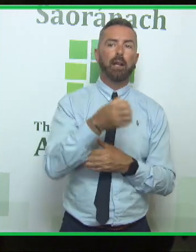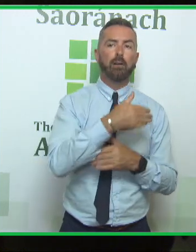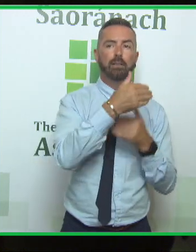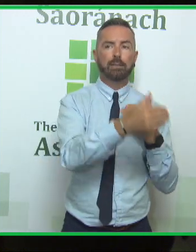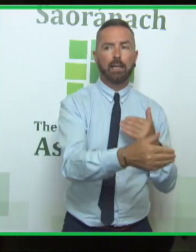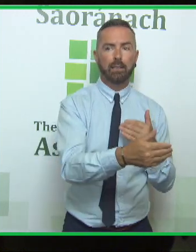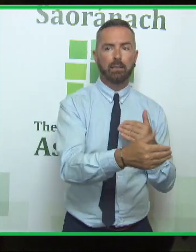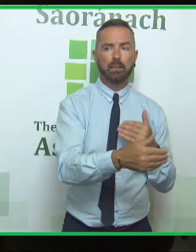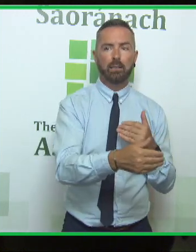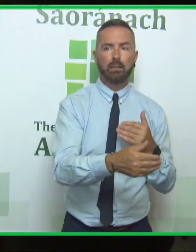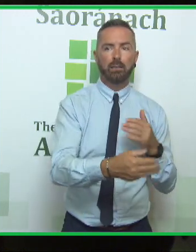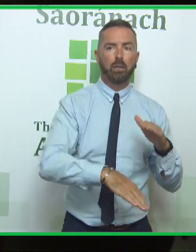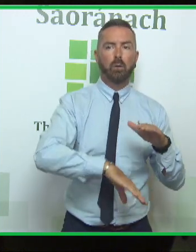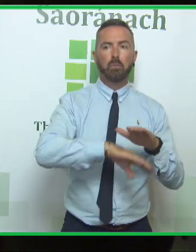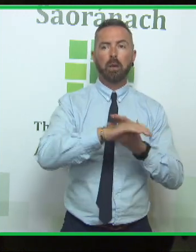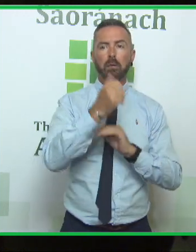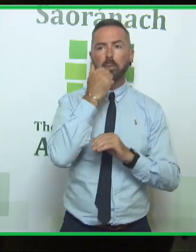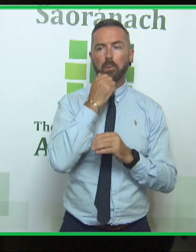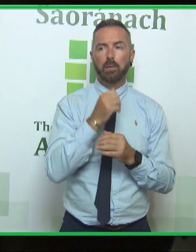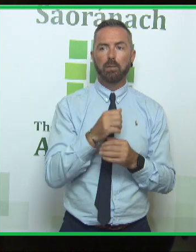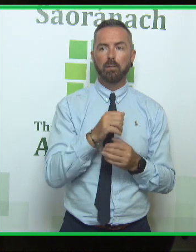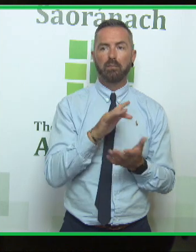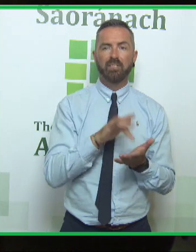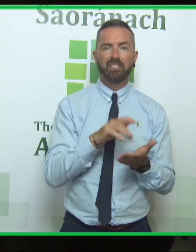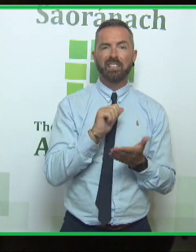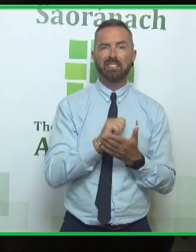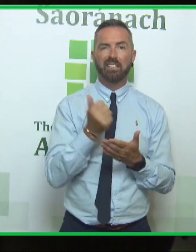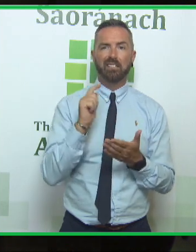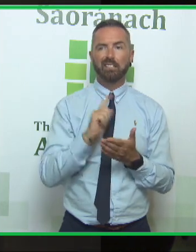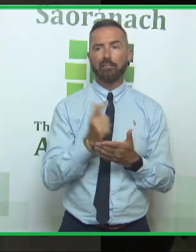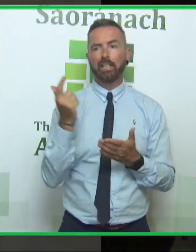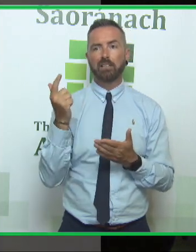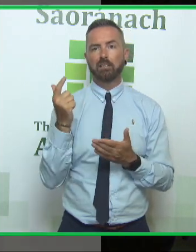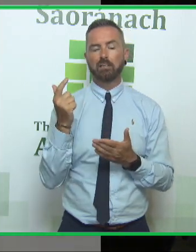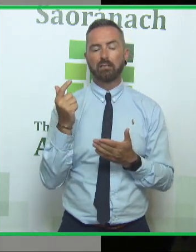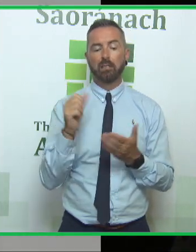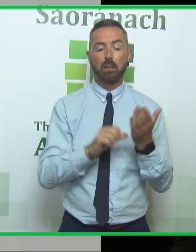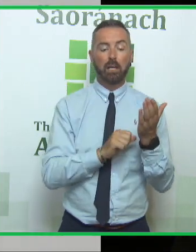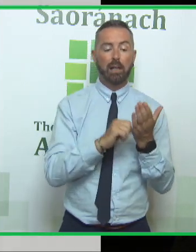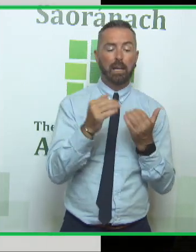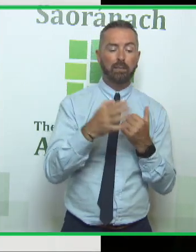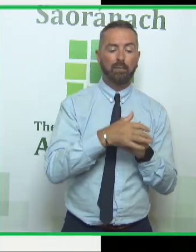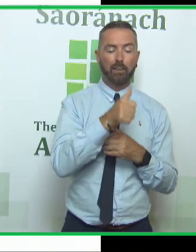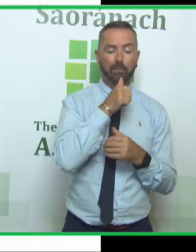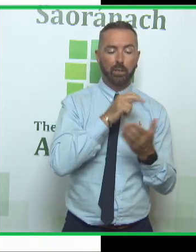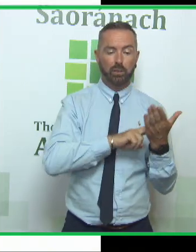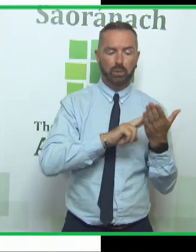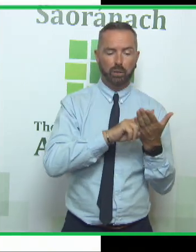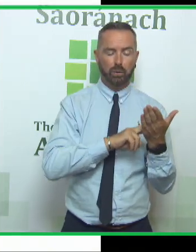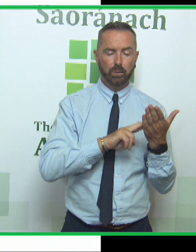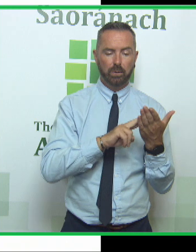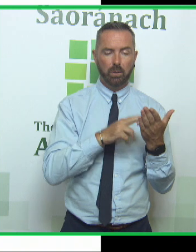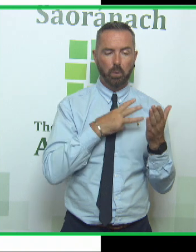The maximum number would be probably 14, 15, 16, 17. Age of first use then, when we see them and assess them and we